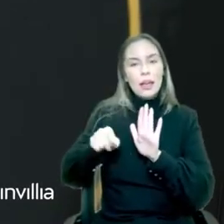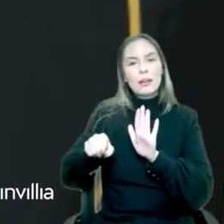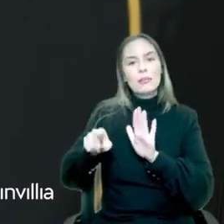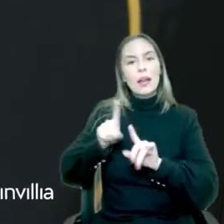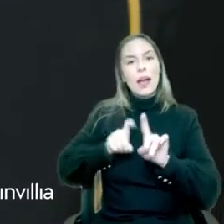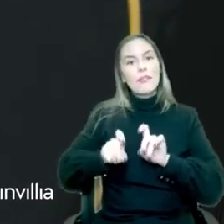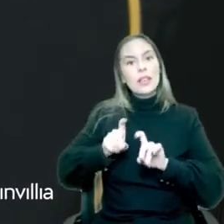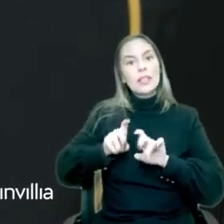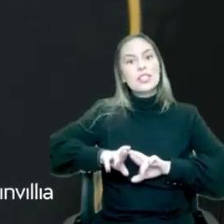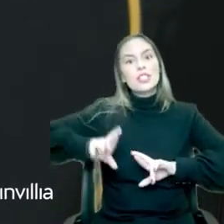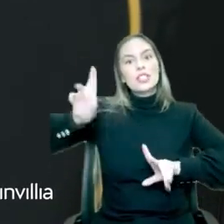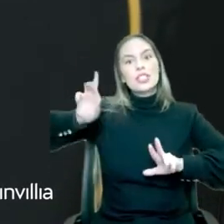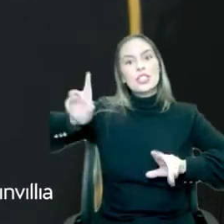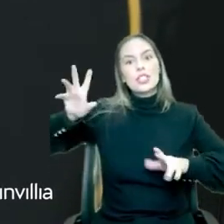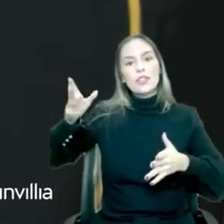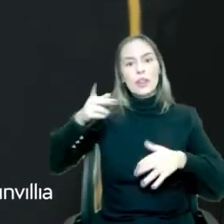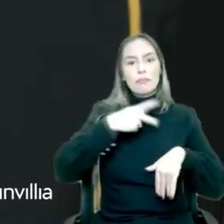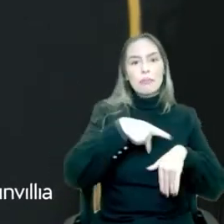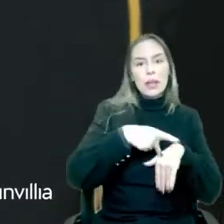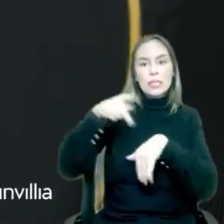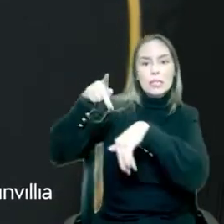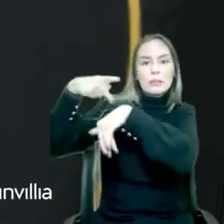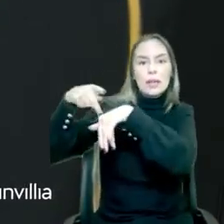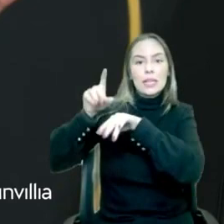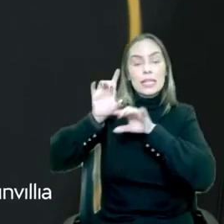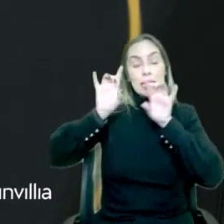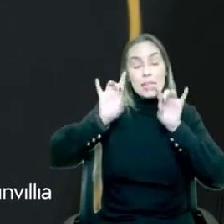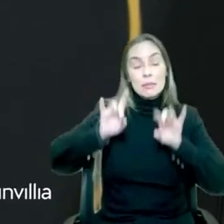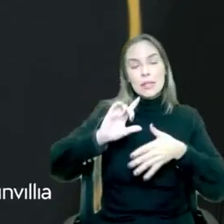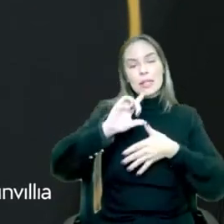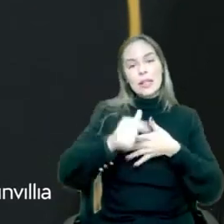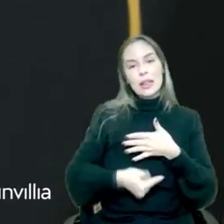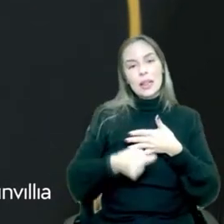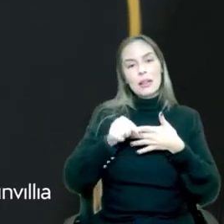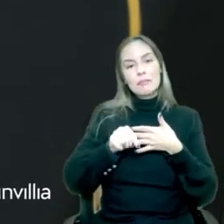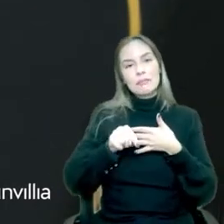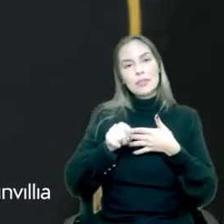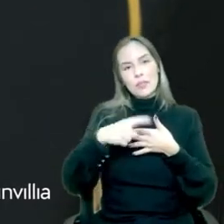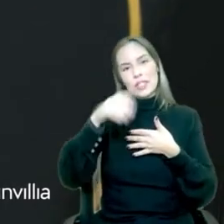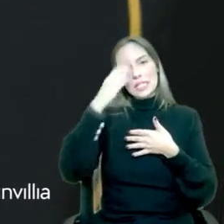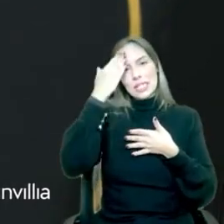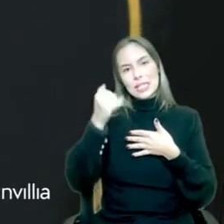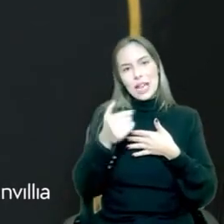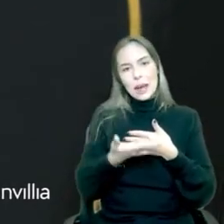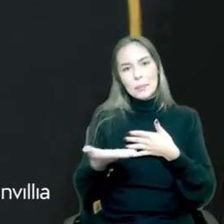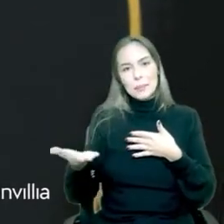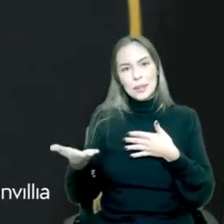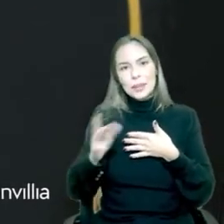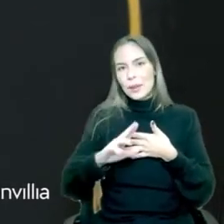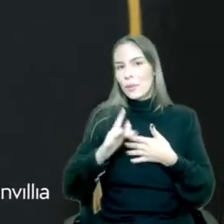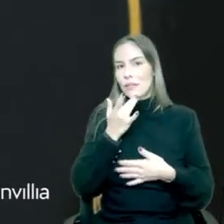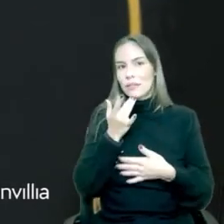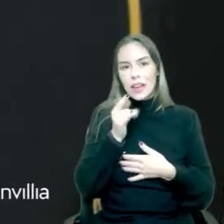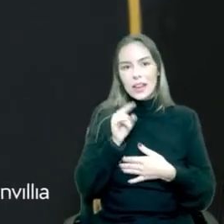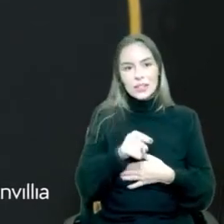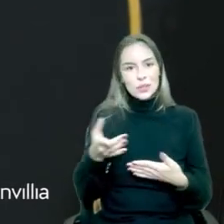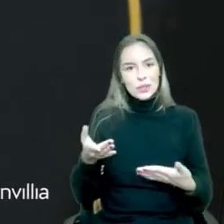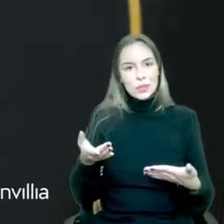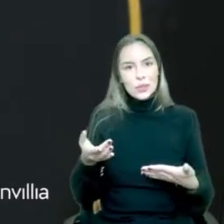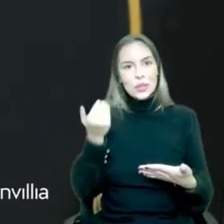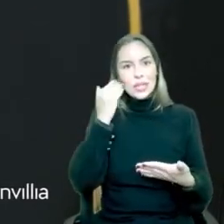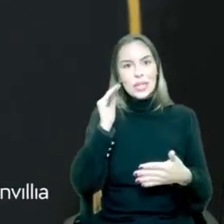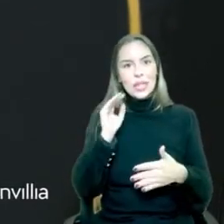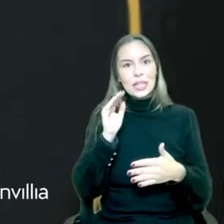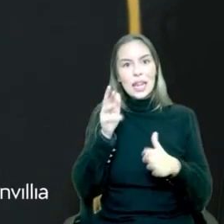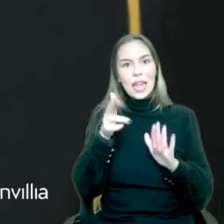rules. Especially in Latin America, because you guys know Latin America, so it's not so easy to understand all the regulation aspects